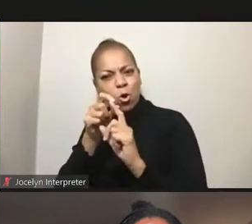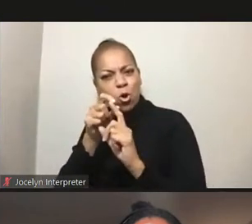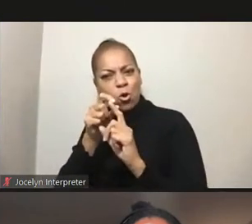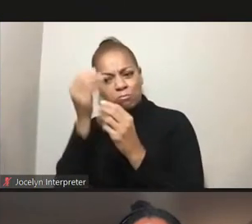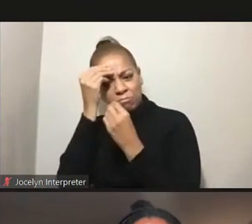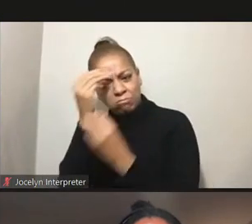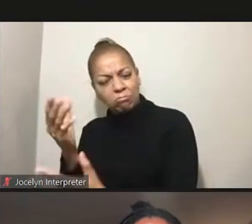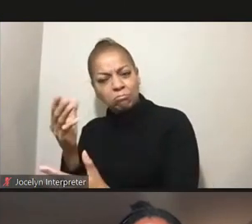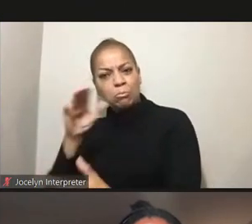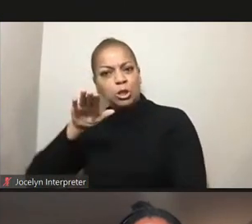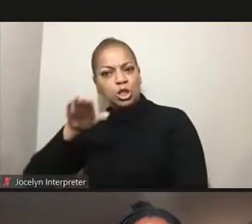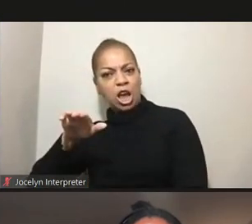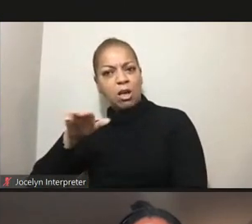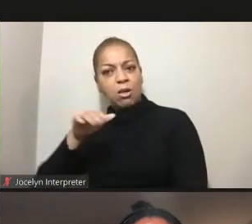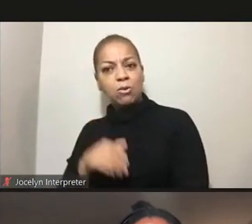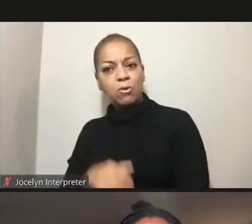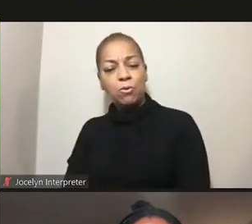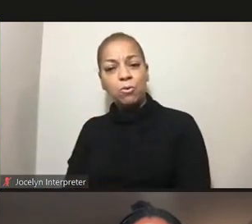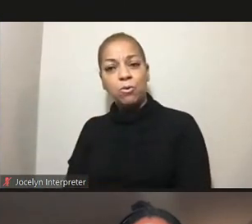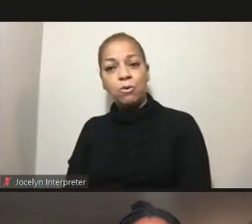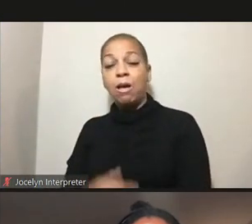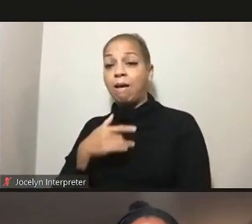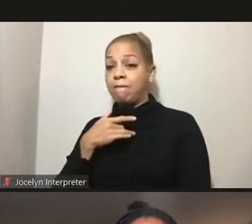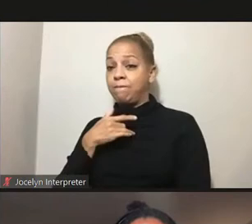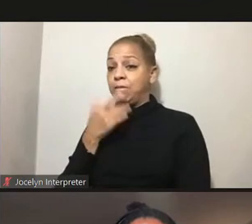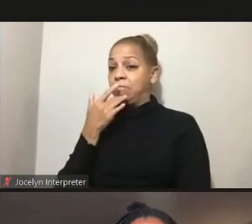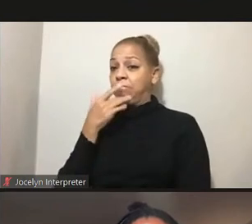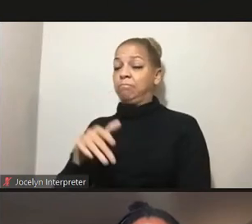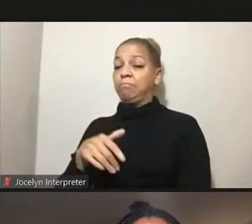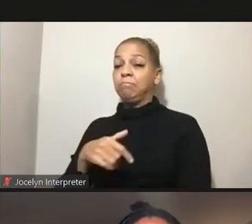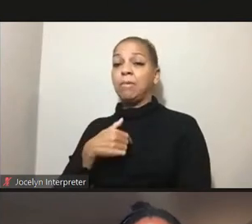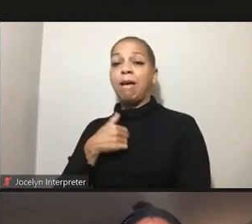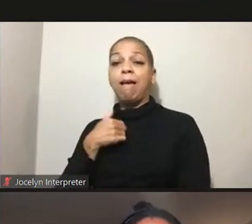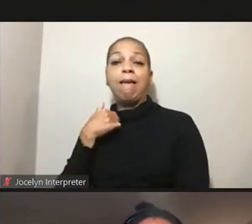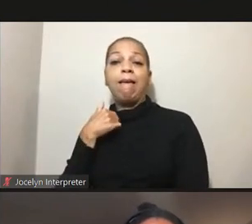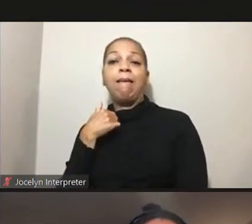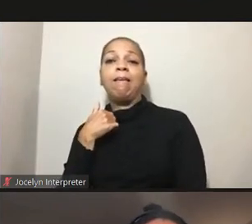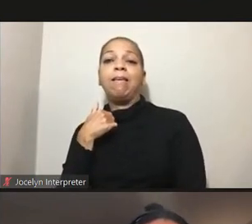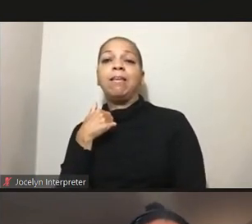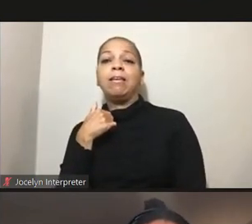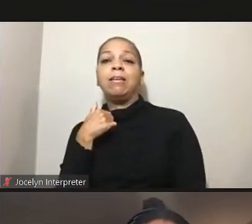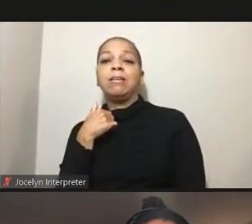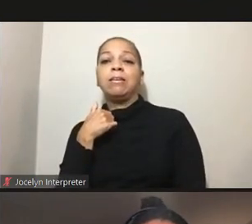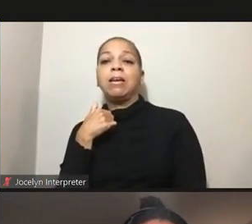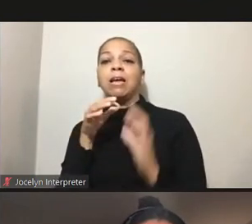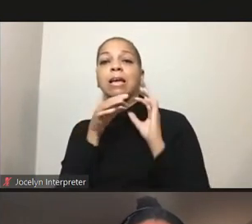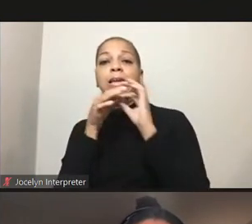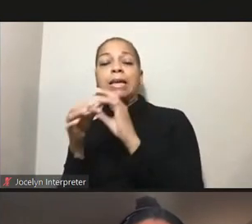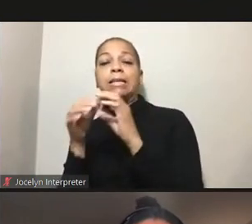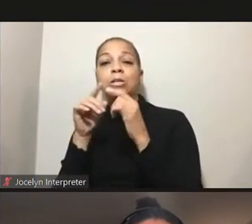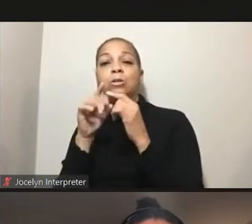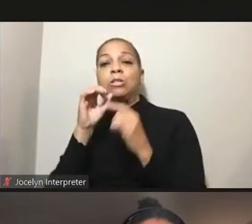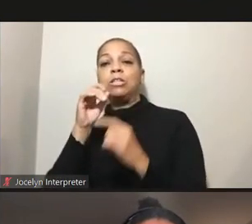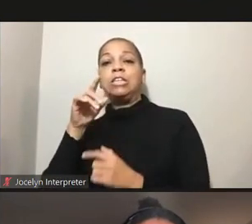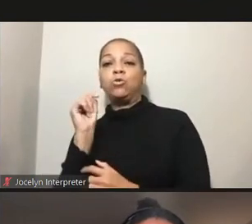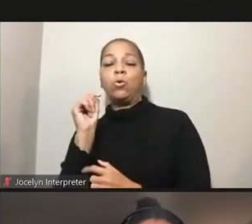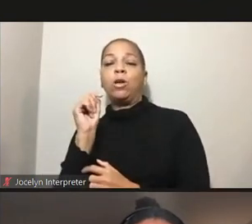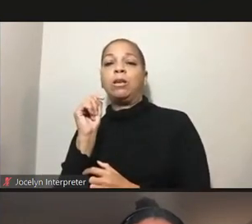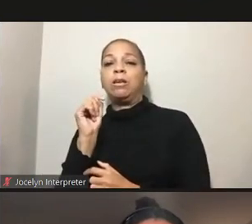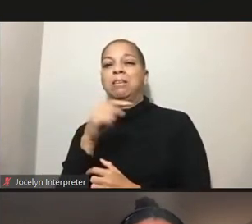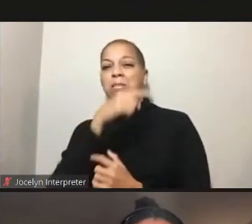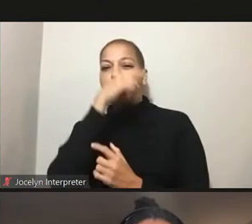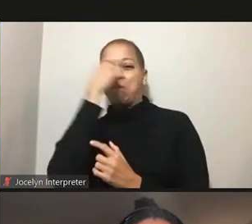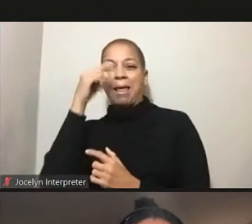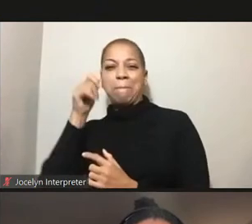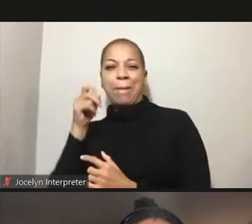child. Like, and I feel fortunate that, you know, I had like the connection to Detroit, to the Black Panther Party, to all those different